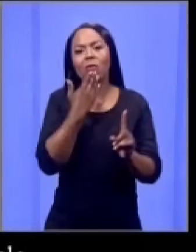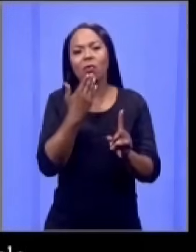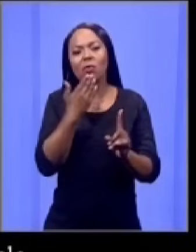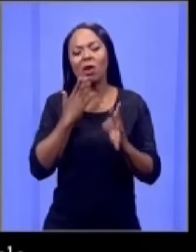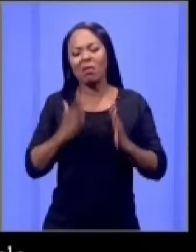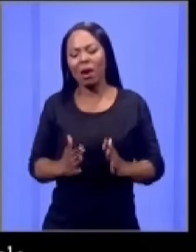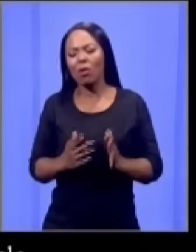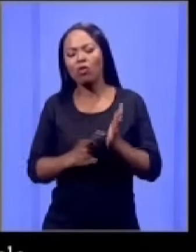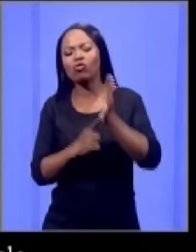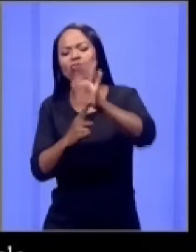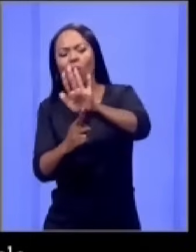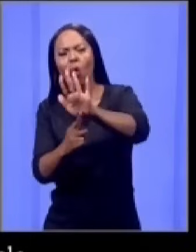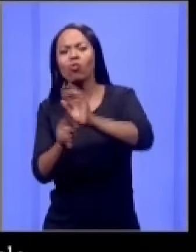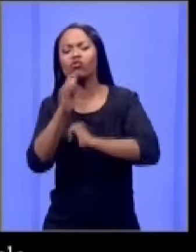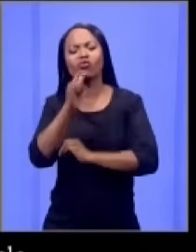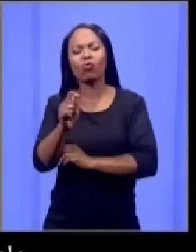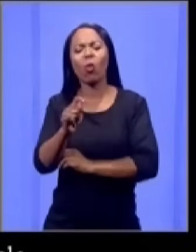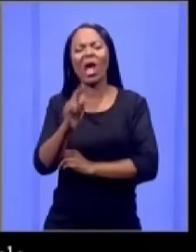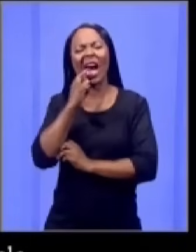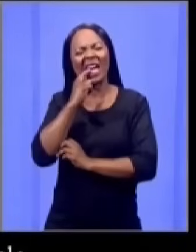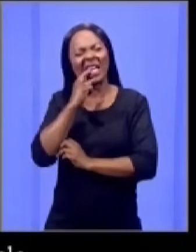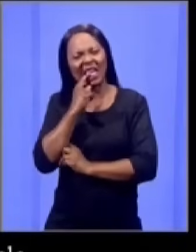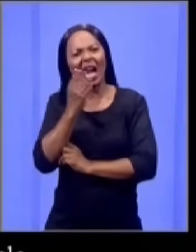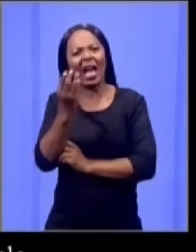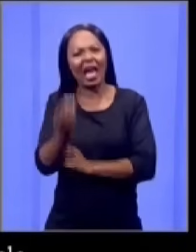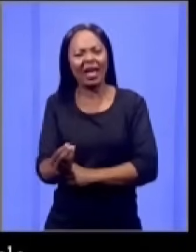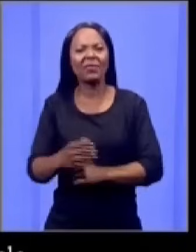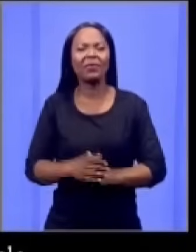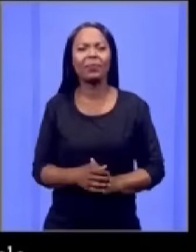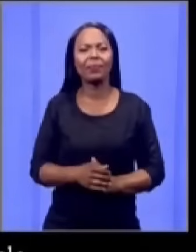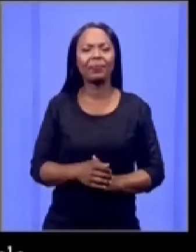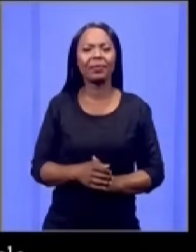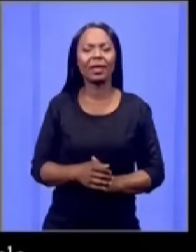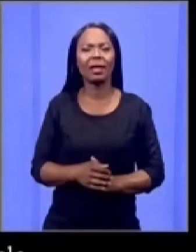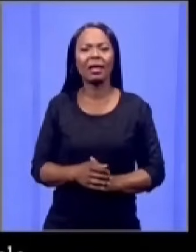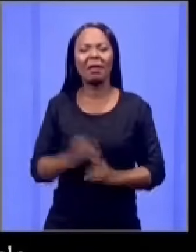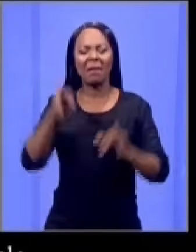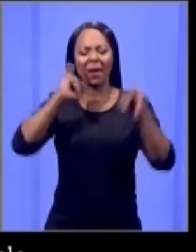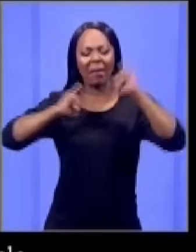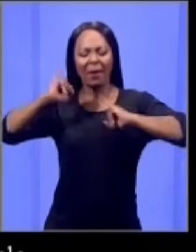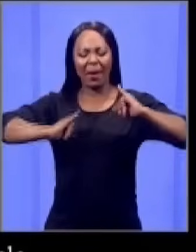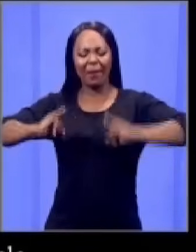o bonalang hore e tle mo tlise bohloko a tswile mme ketellong e be le hore o